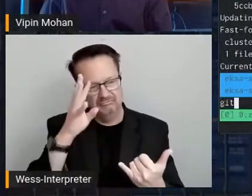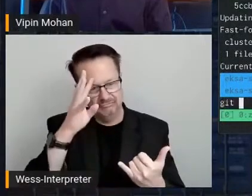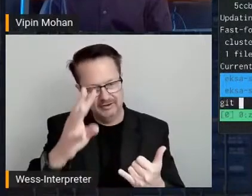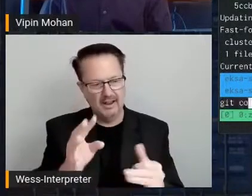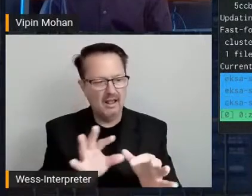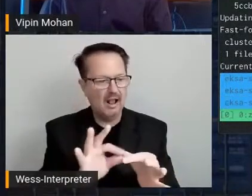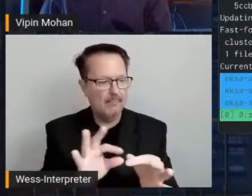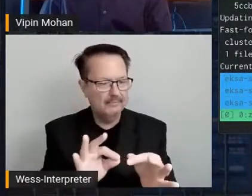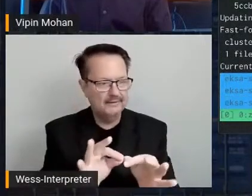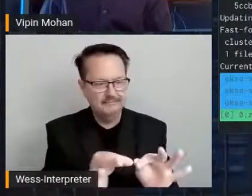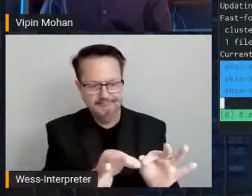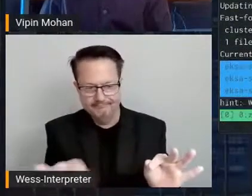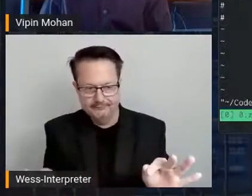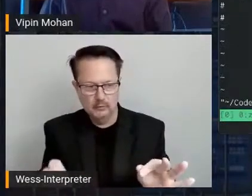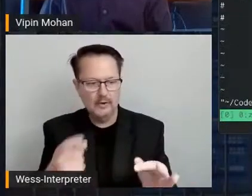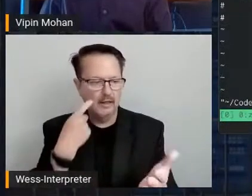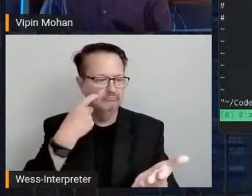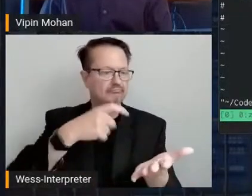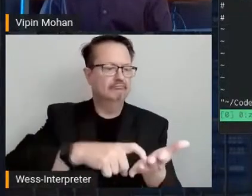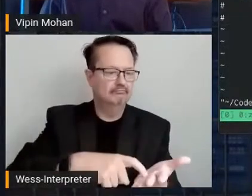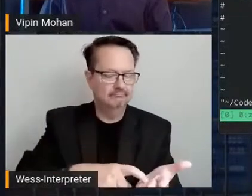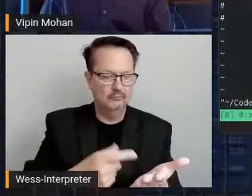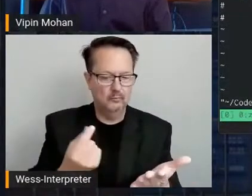out of it.